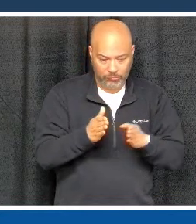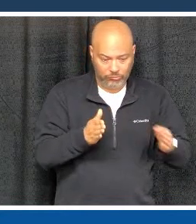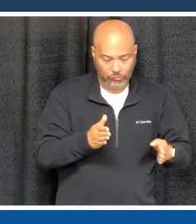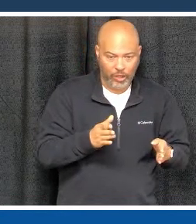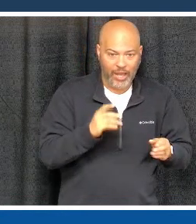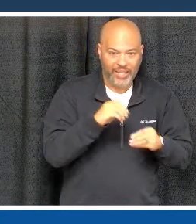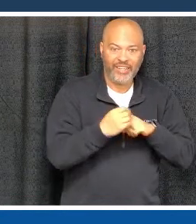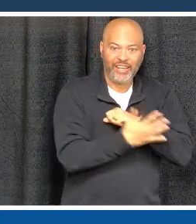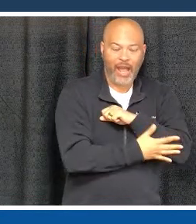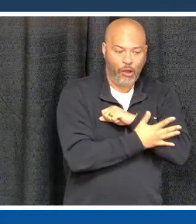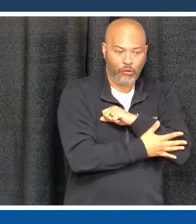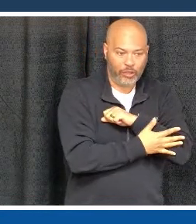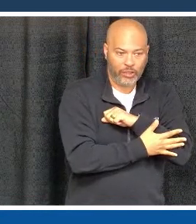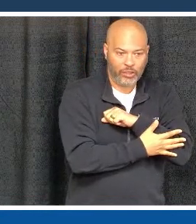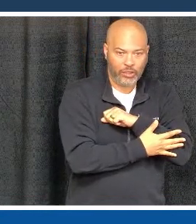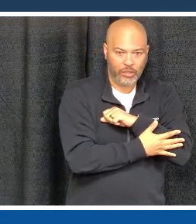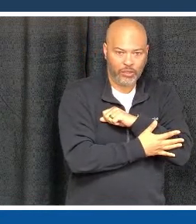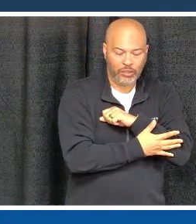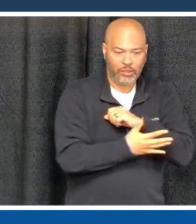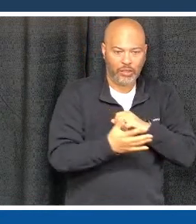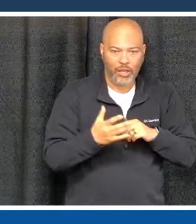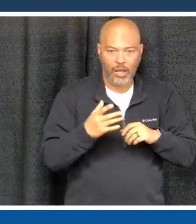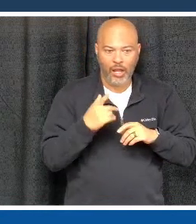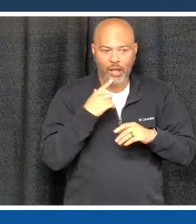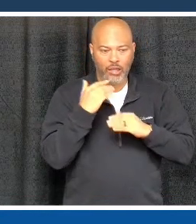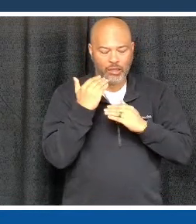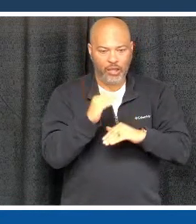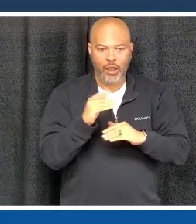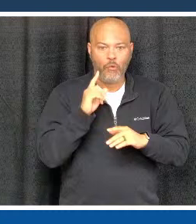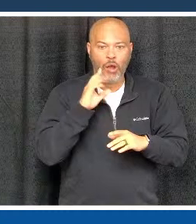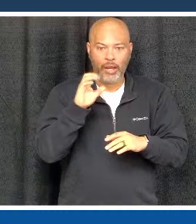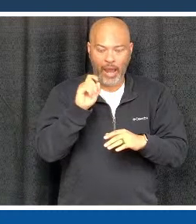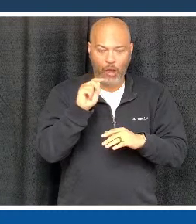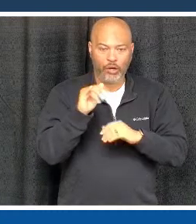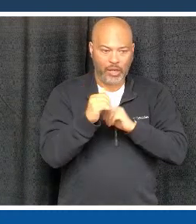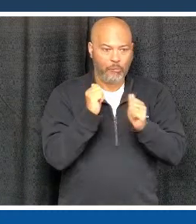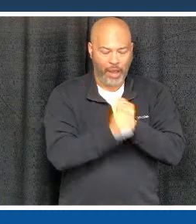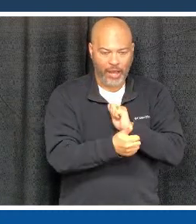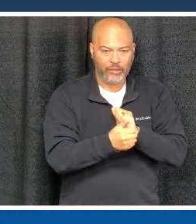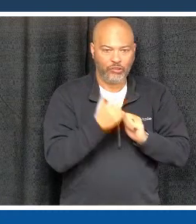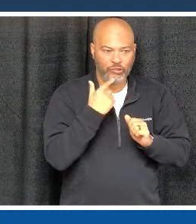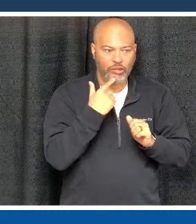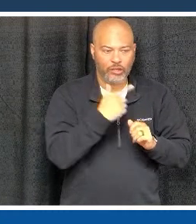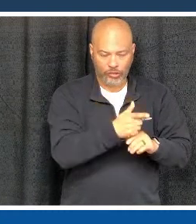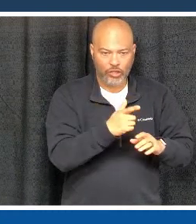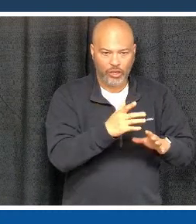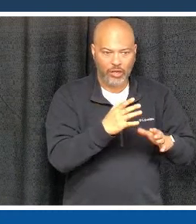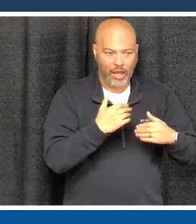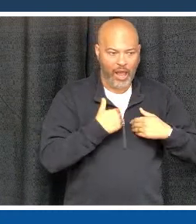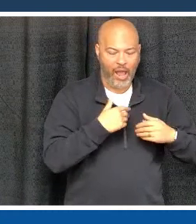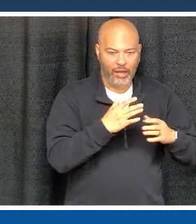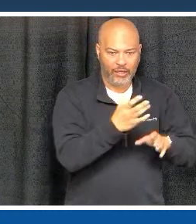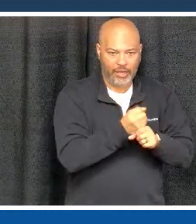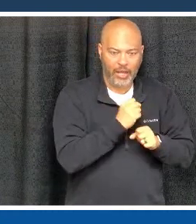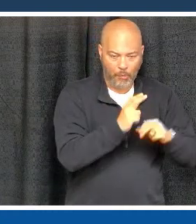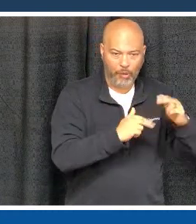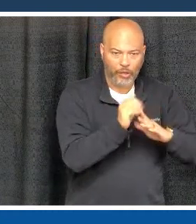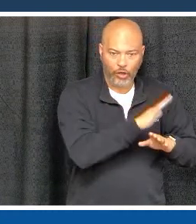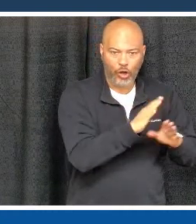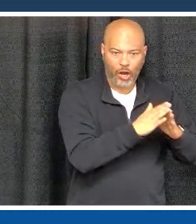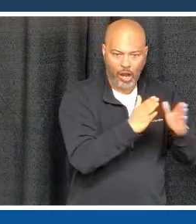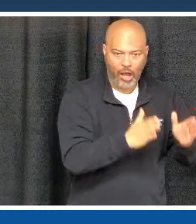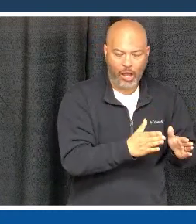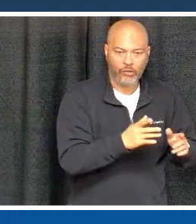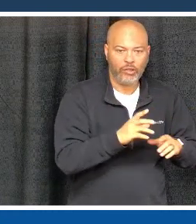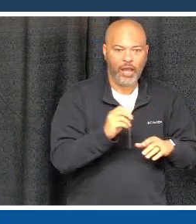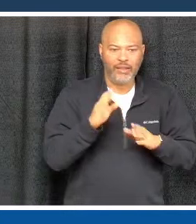in the county. They straddle the city-county limits up there. Well, the county passed the ordinance, and she's on her way to pulling a permit to build on her lot, and her